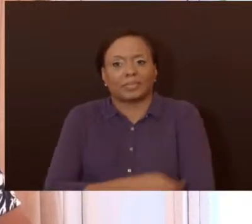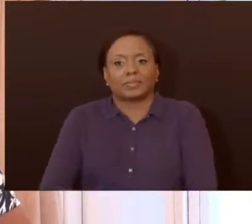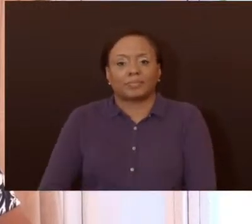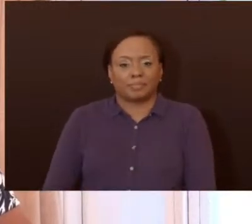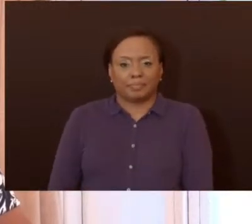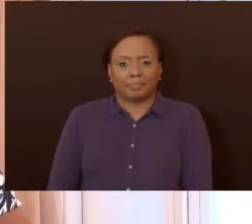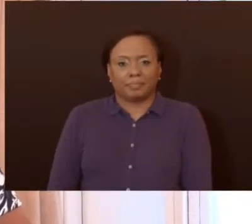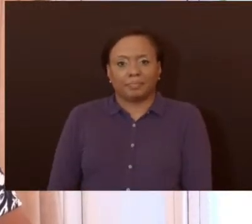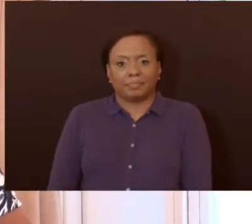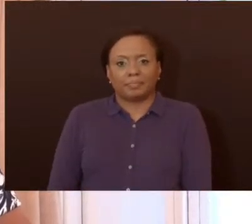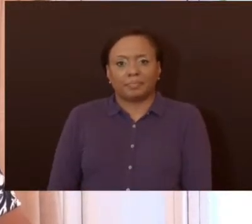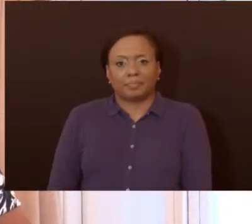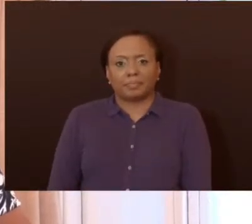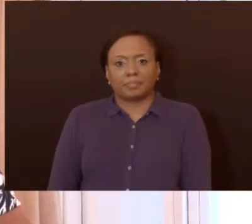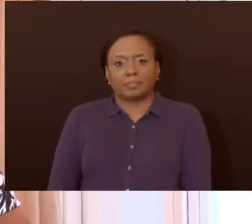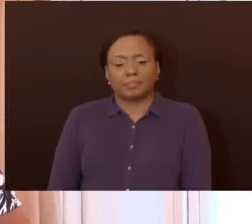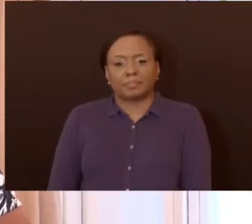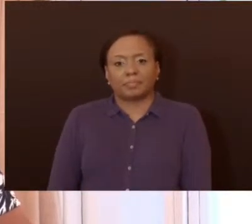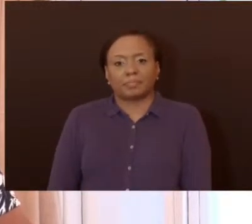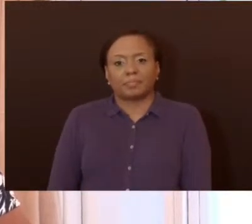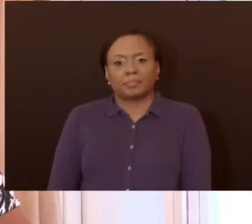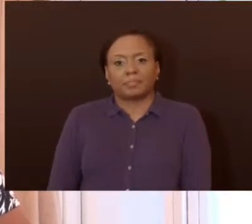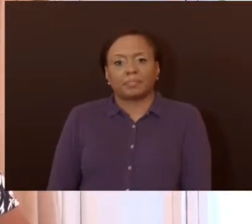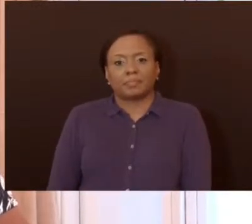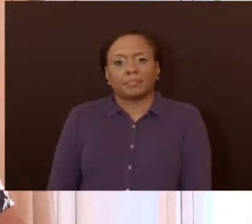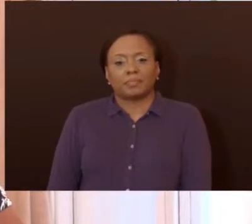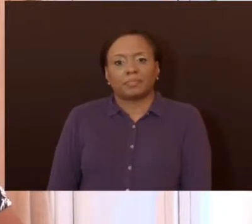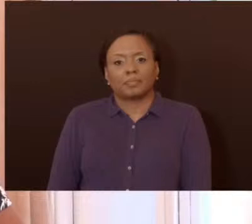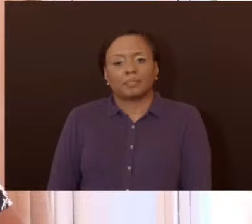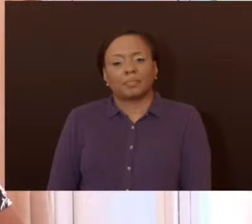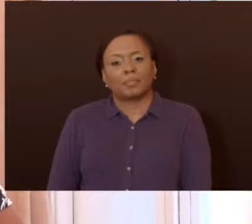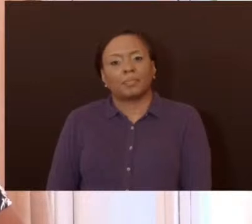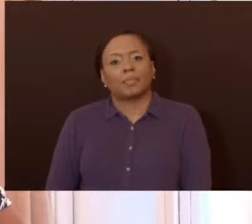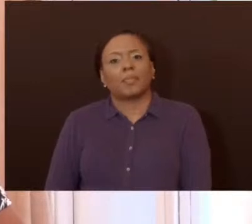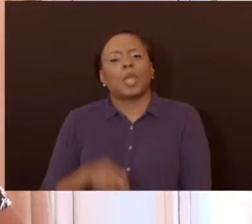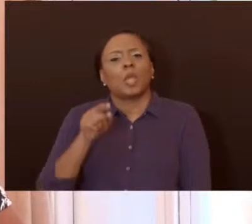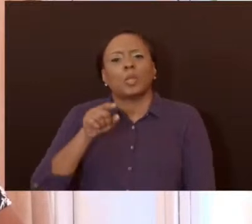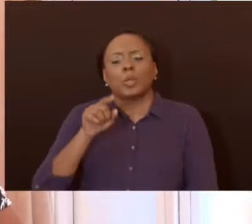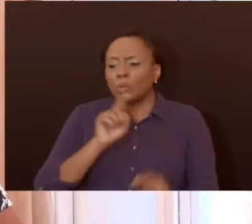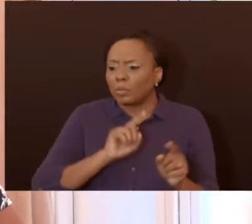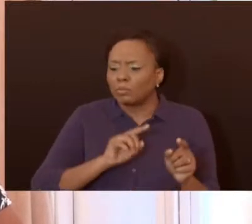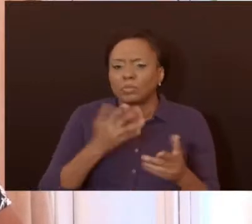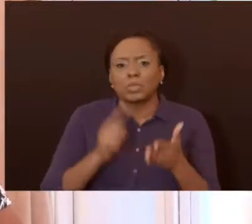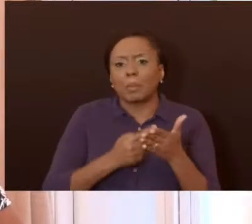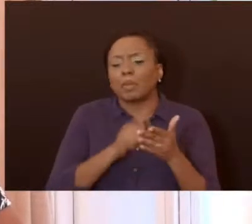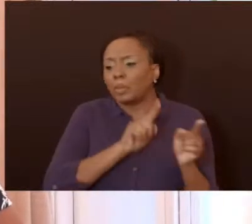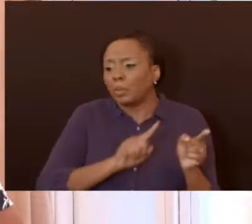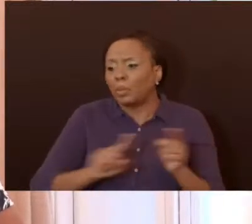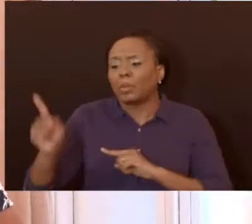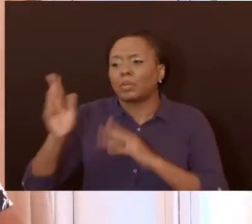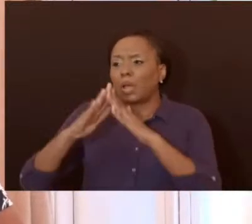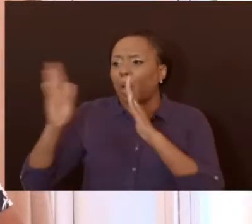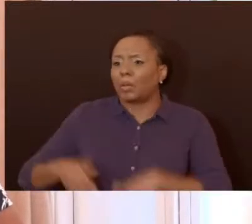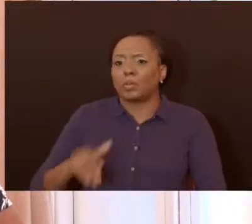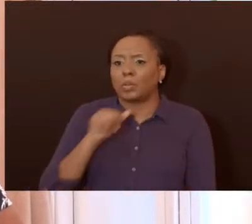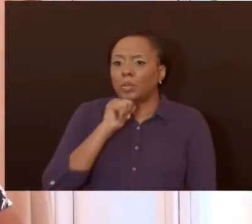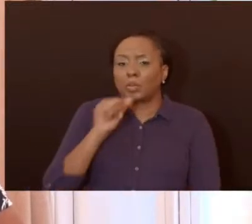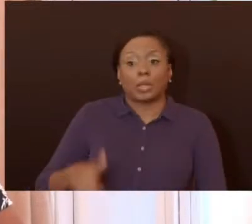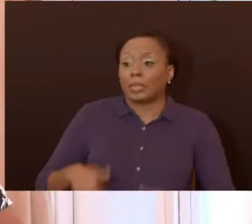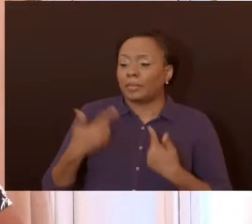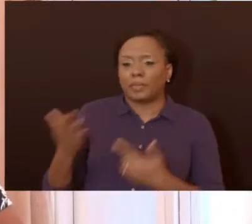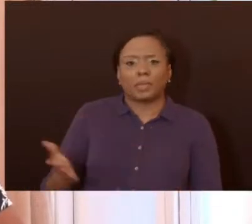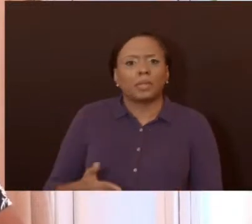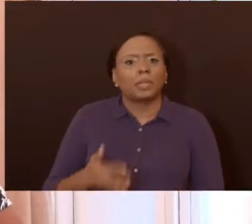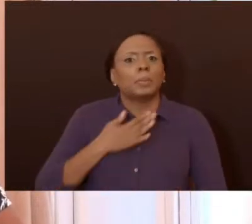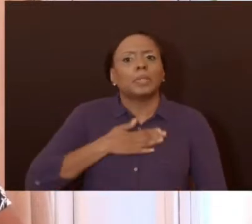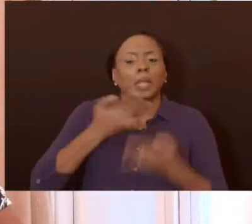even put it to you that even though you may be going to a household that you go to often, but you don't live there, wear your mask, because